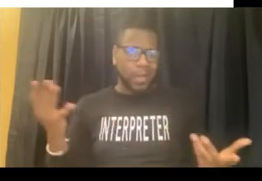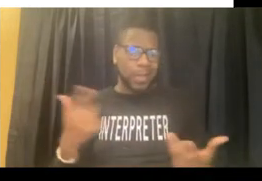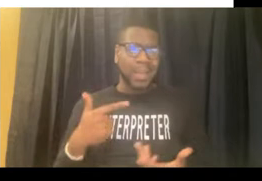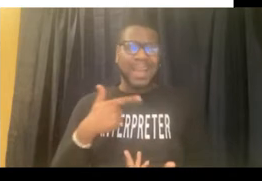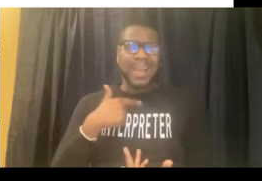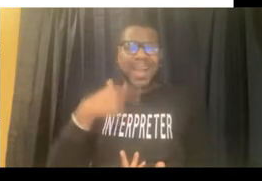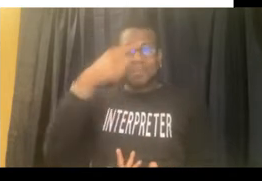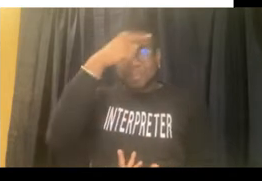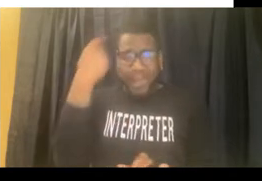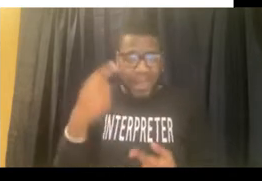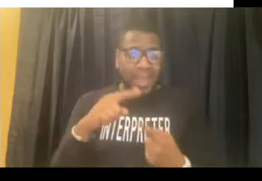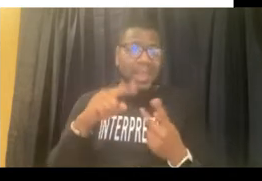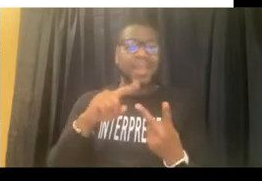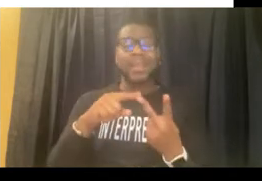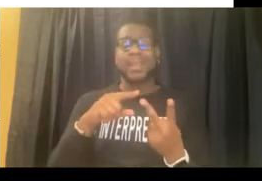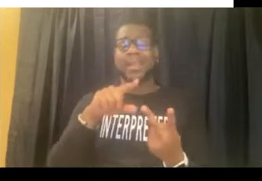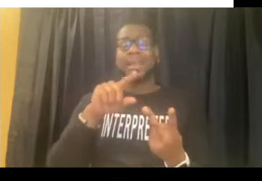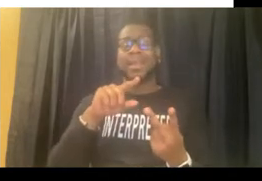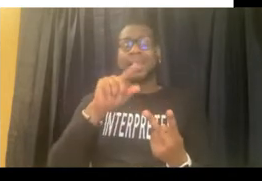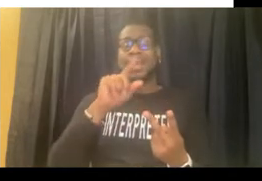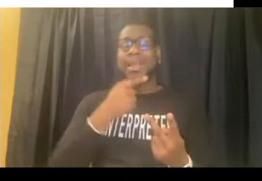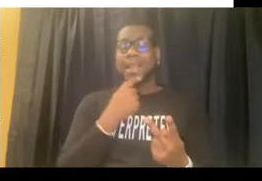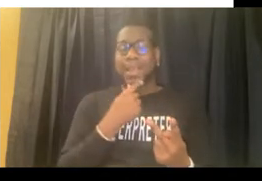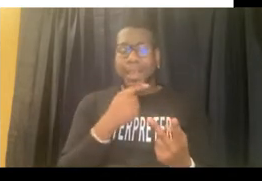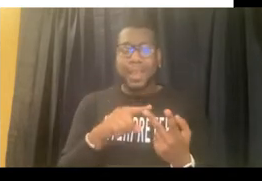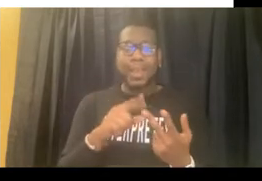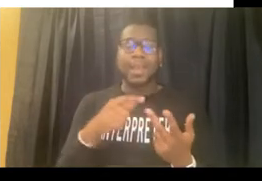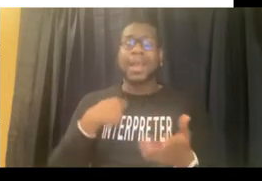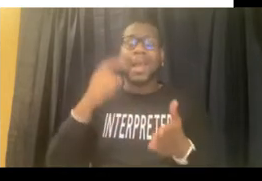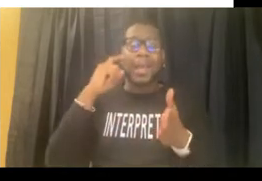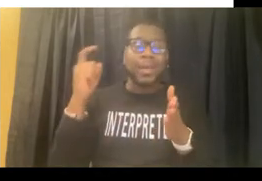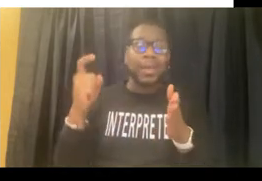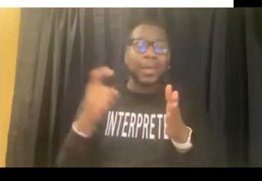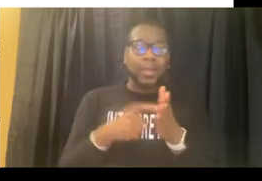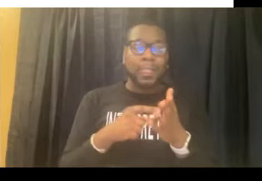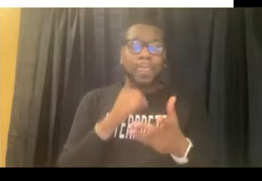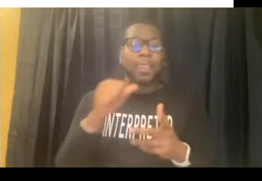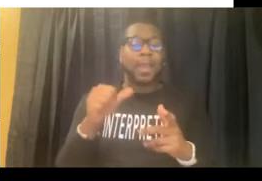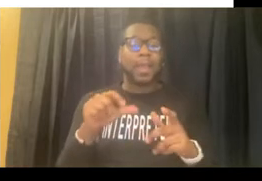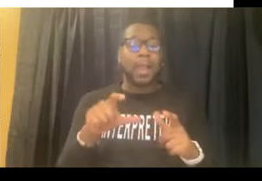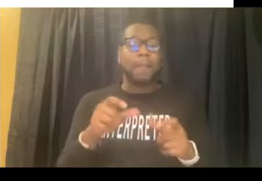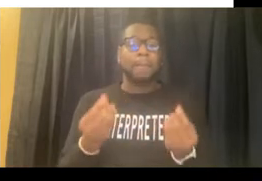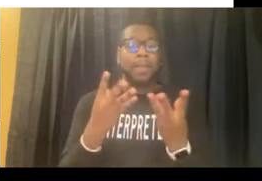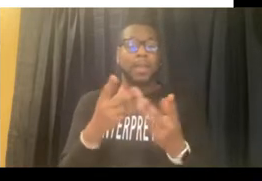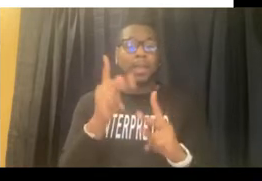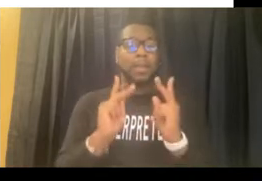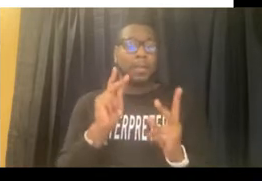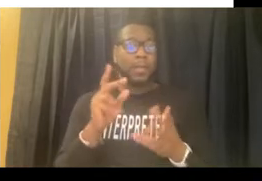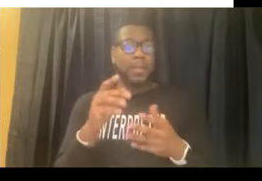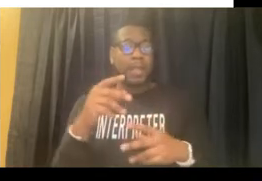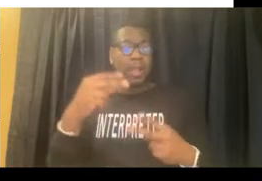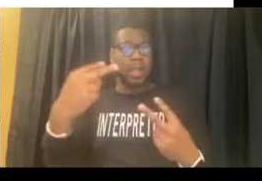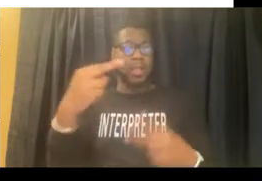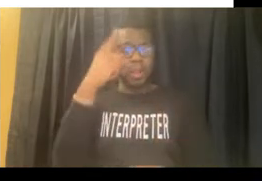like 8 years ago, I noticed that there were not a lot of folks that look like me in leadership roles.